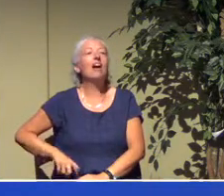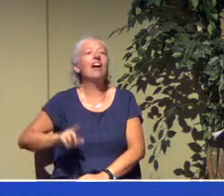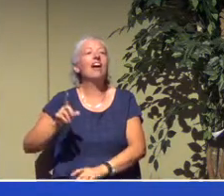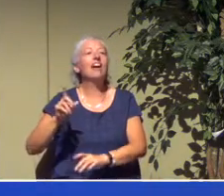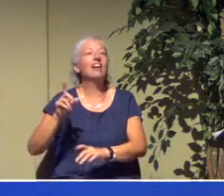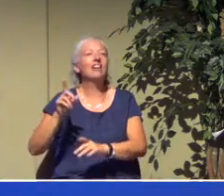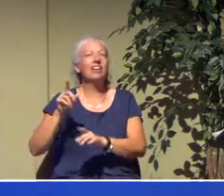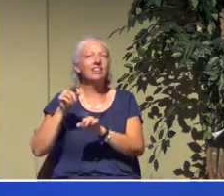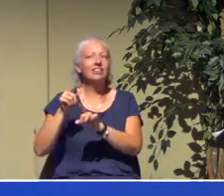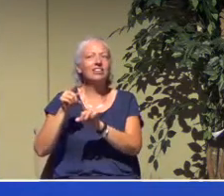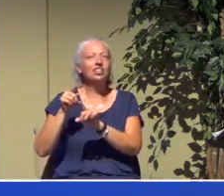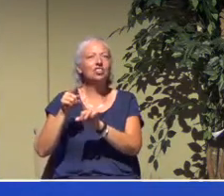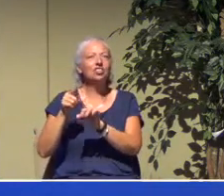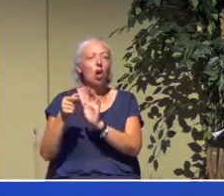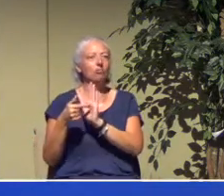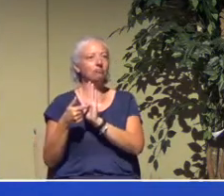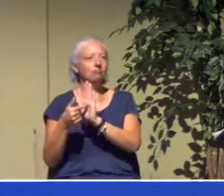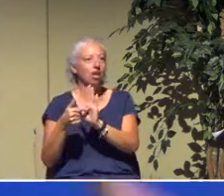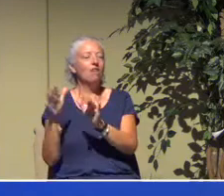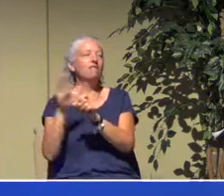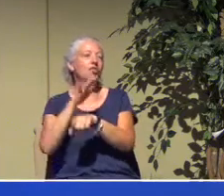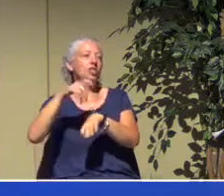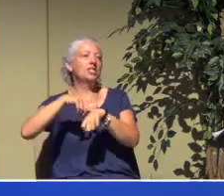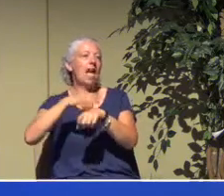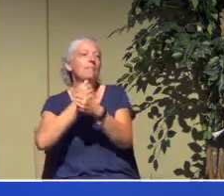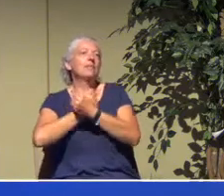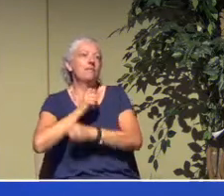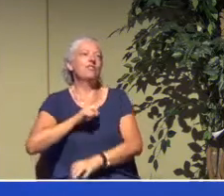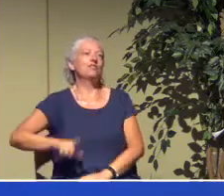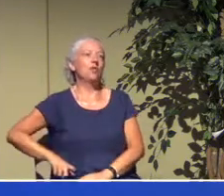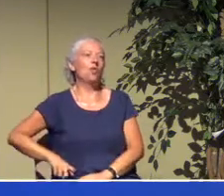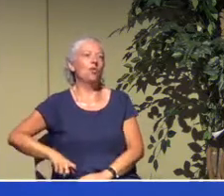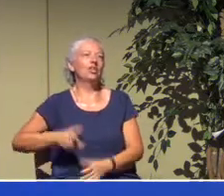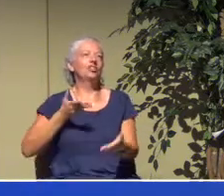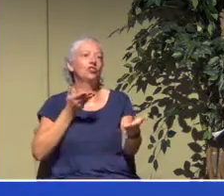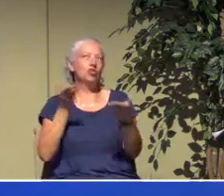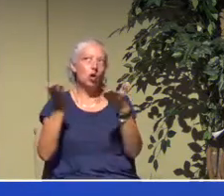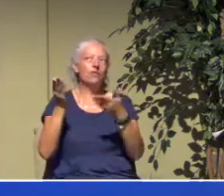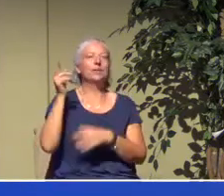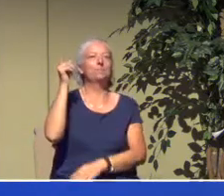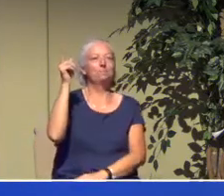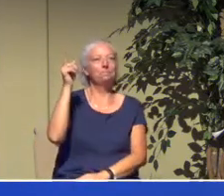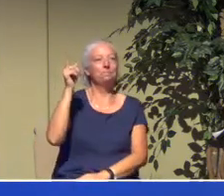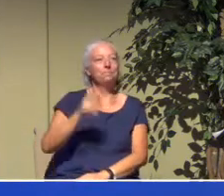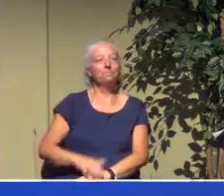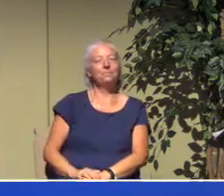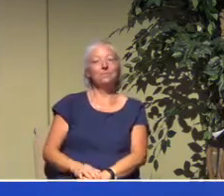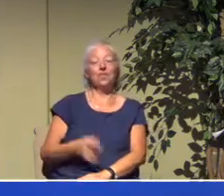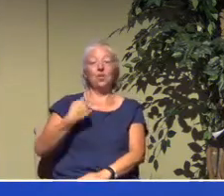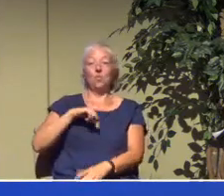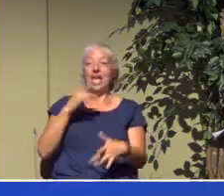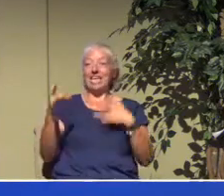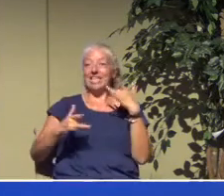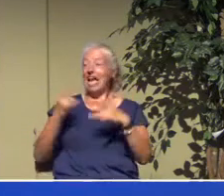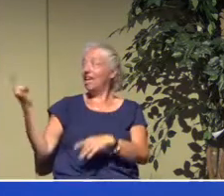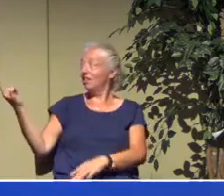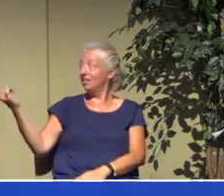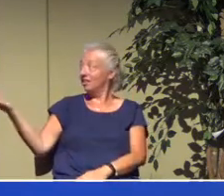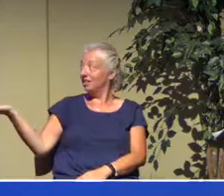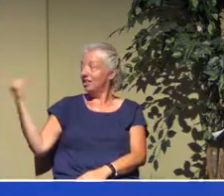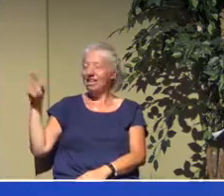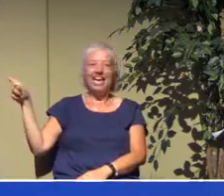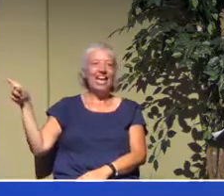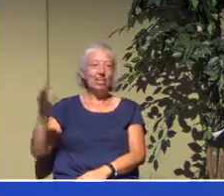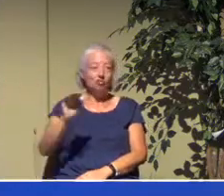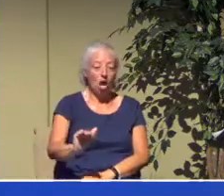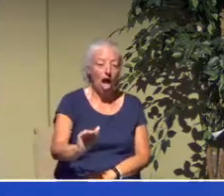are loving the Lord, but doing it full time and just serving. So we are excited to hear from him. He's no longer a